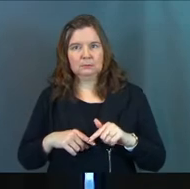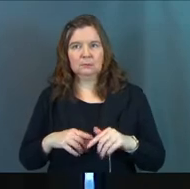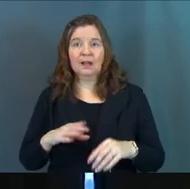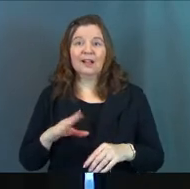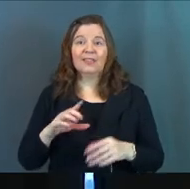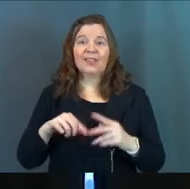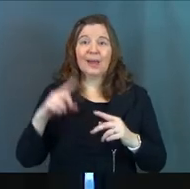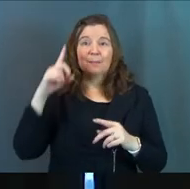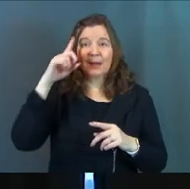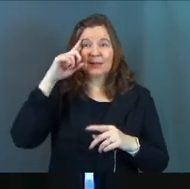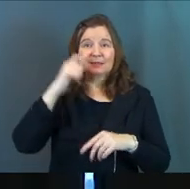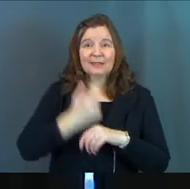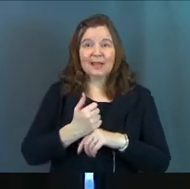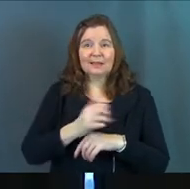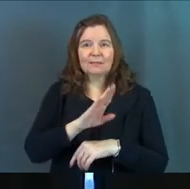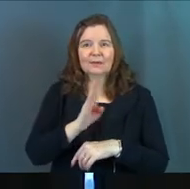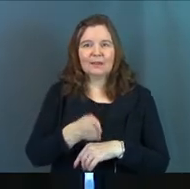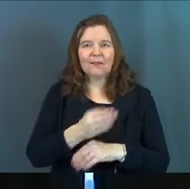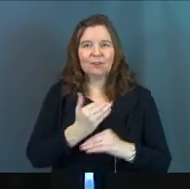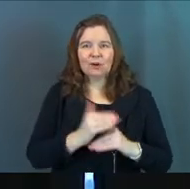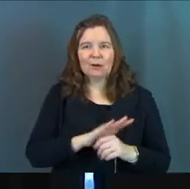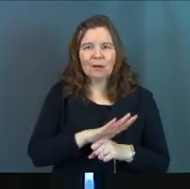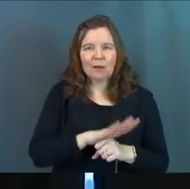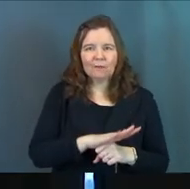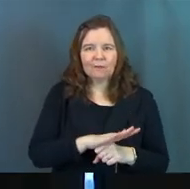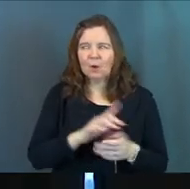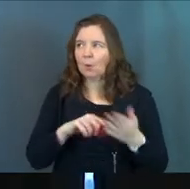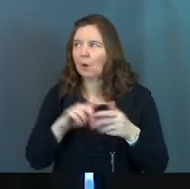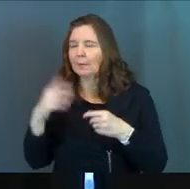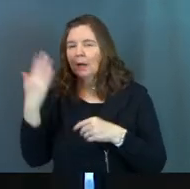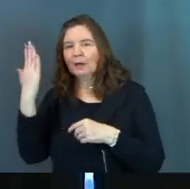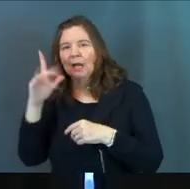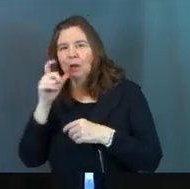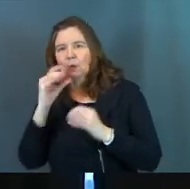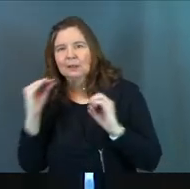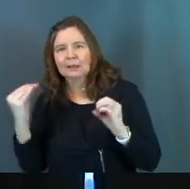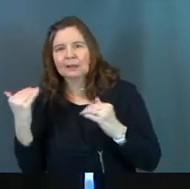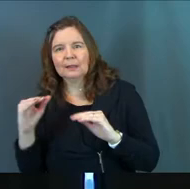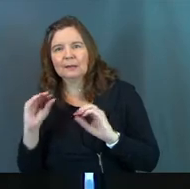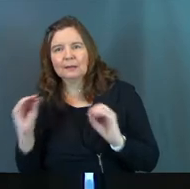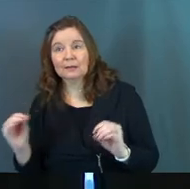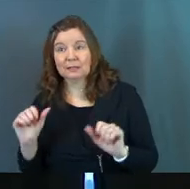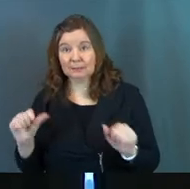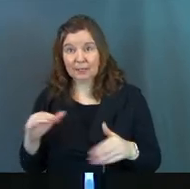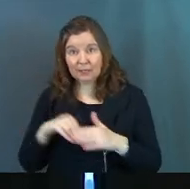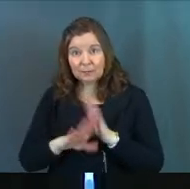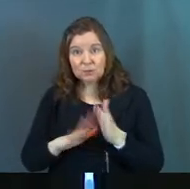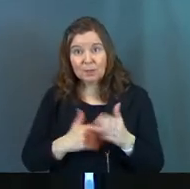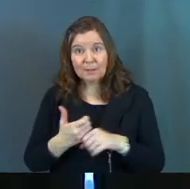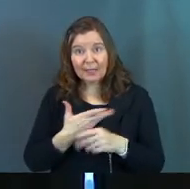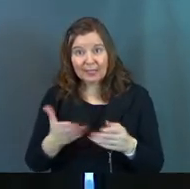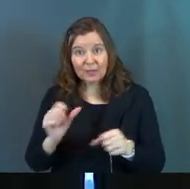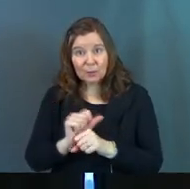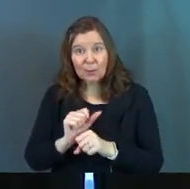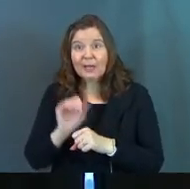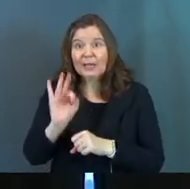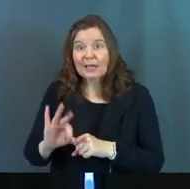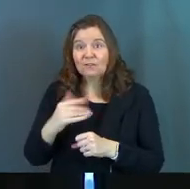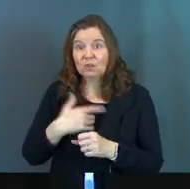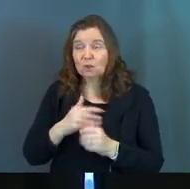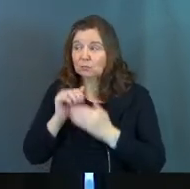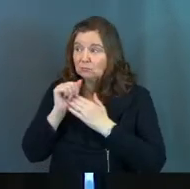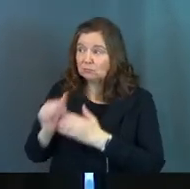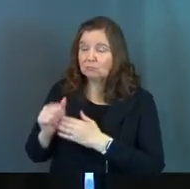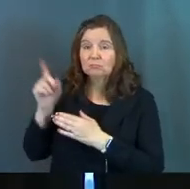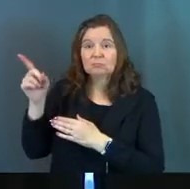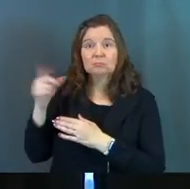That's a never enough. What about your limitless God? Is it possible that he could come into your schedule and make things work if you would heed